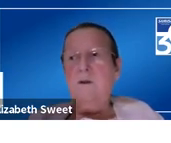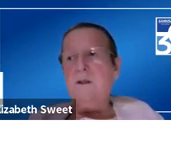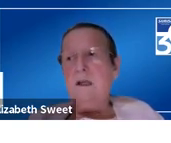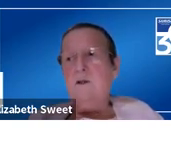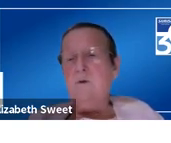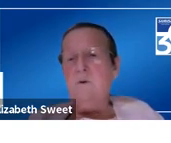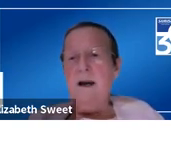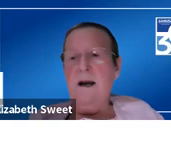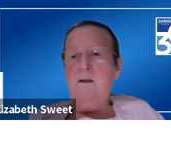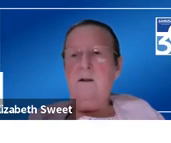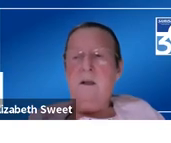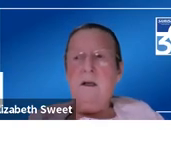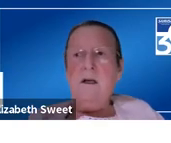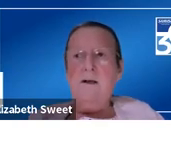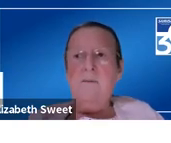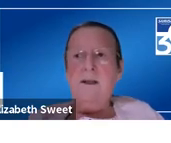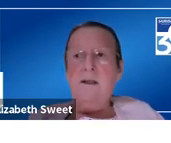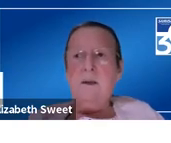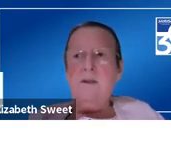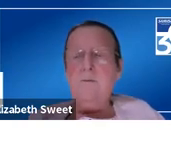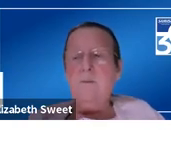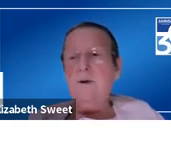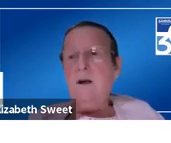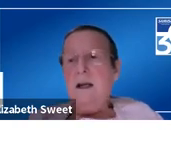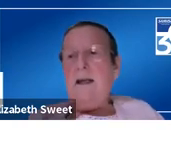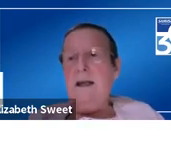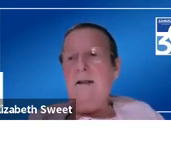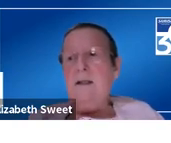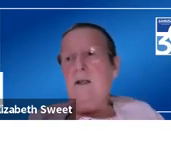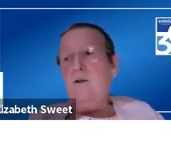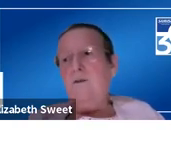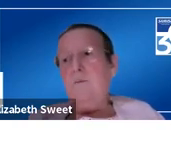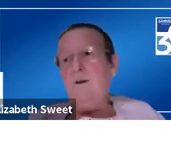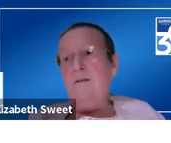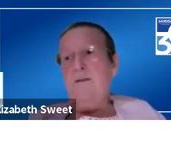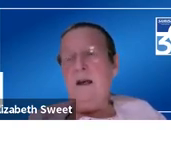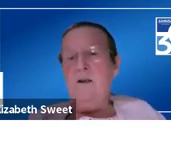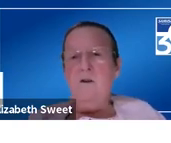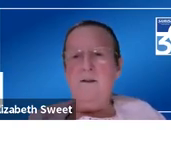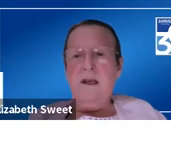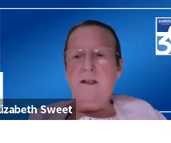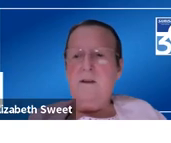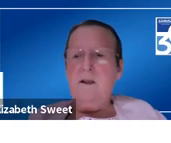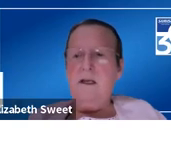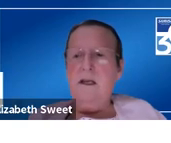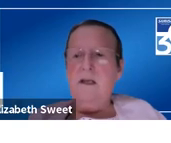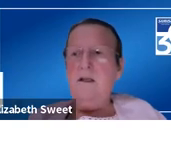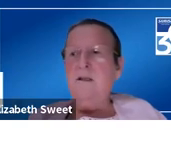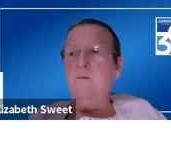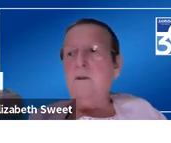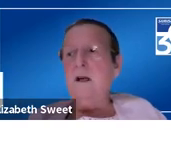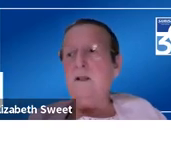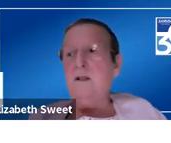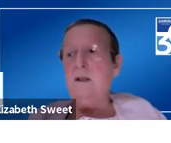was sent to Iraq in September. And in November of that year on Thanksgiving, he